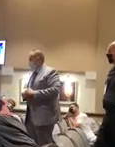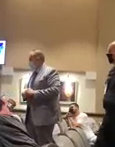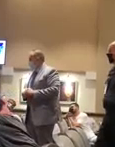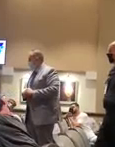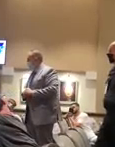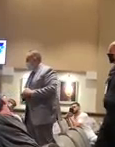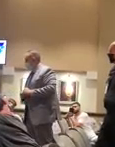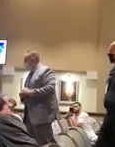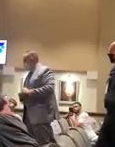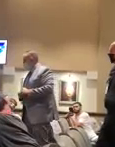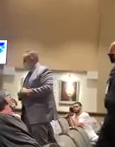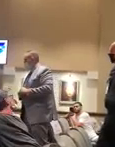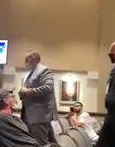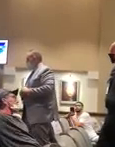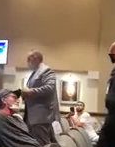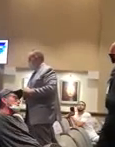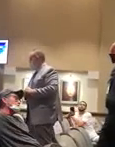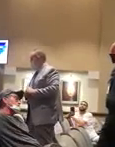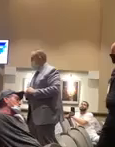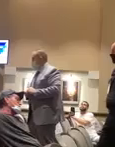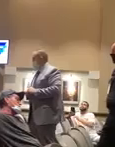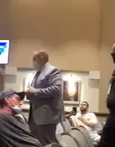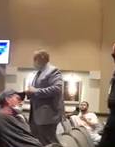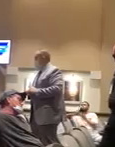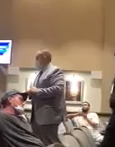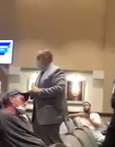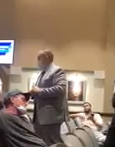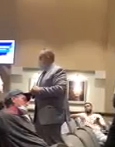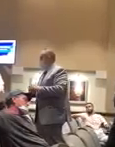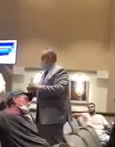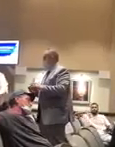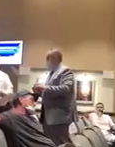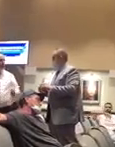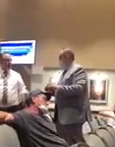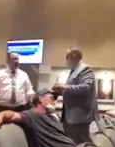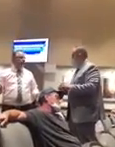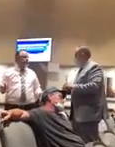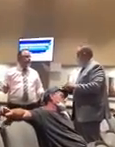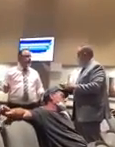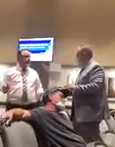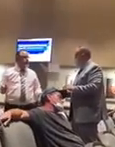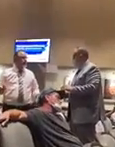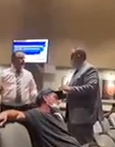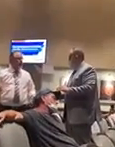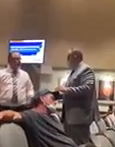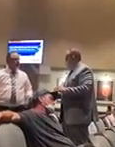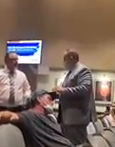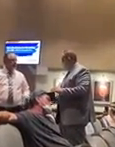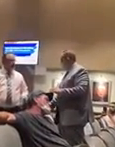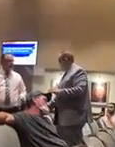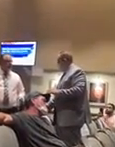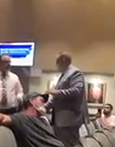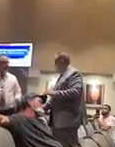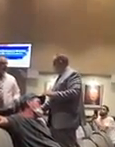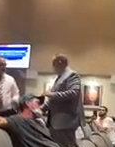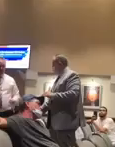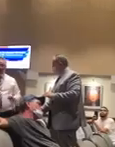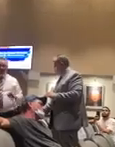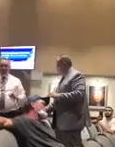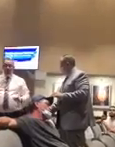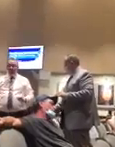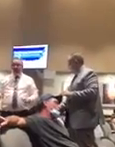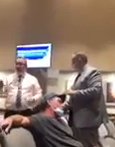for them to start listening to the public, right? right now and not walk away. Guys, hold